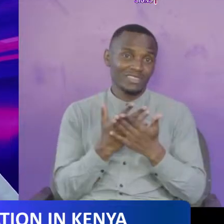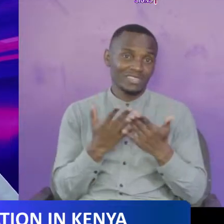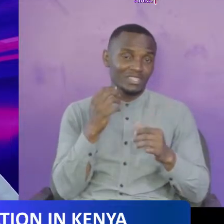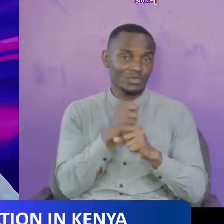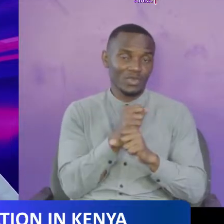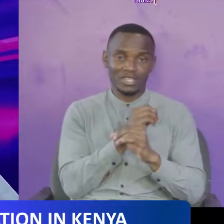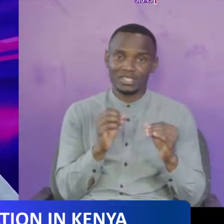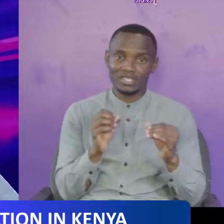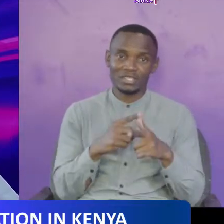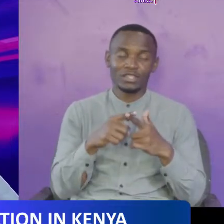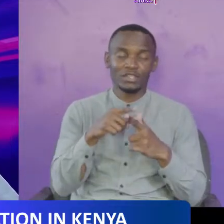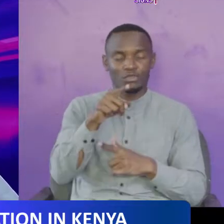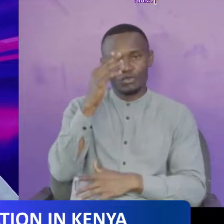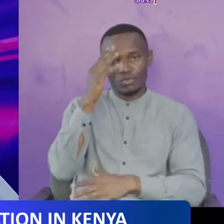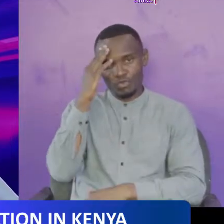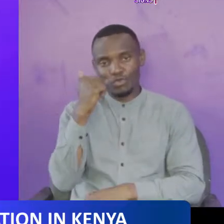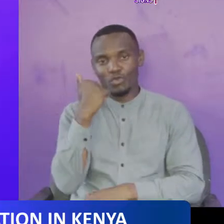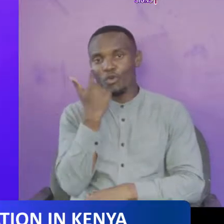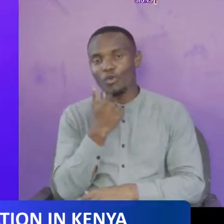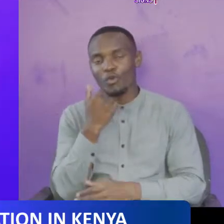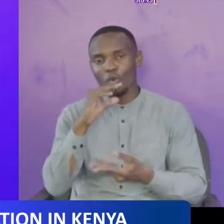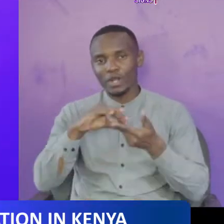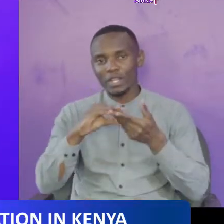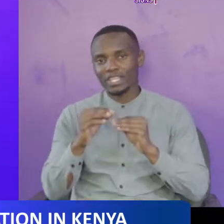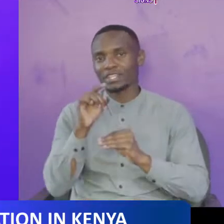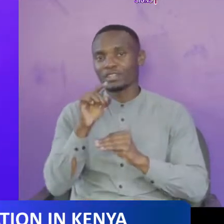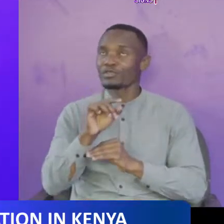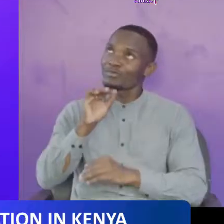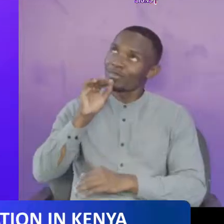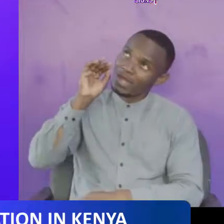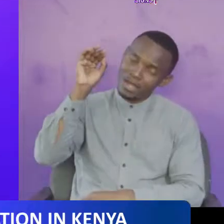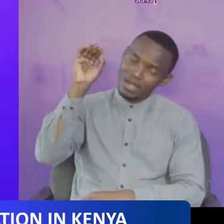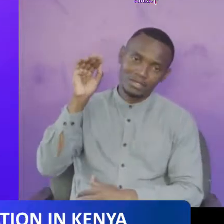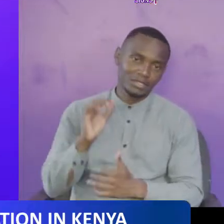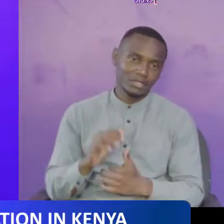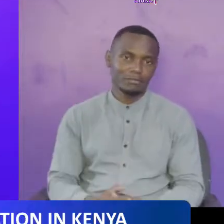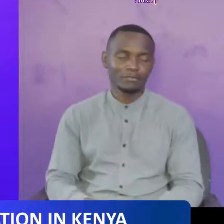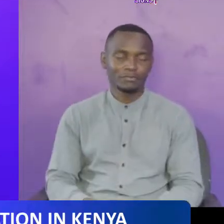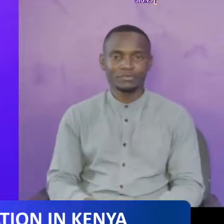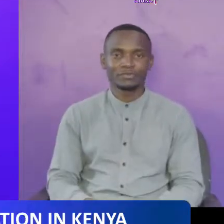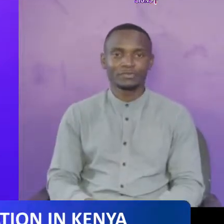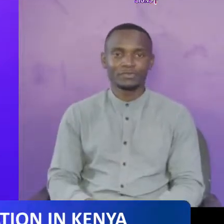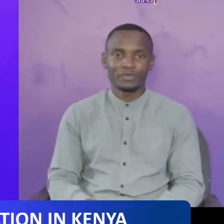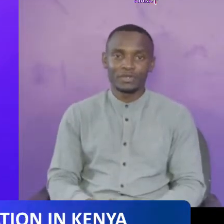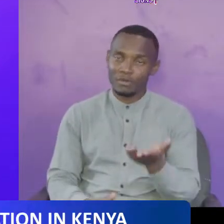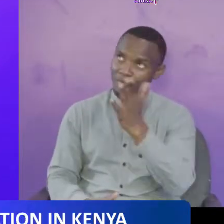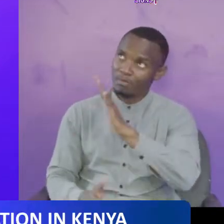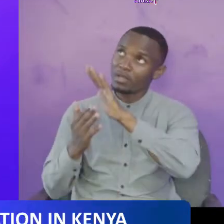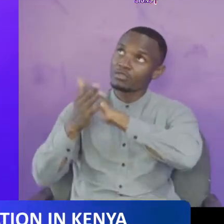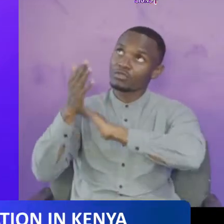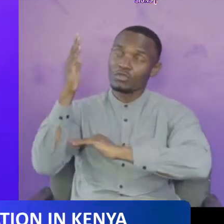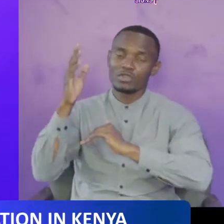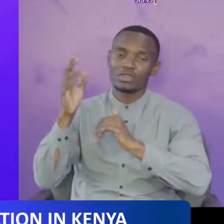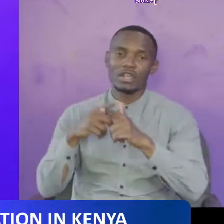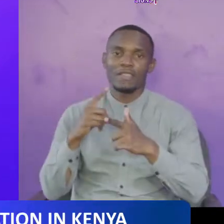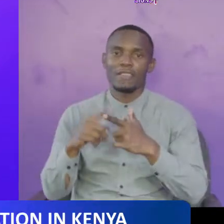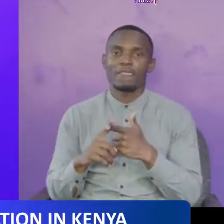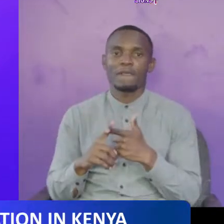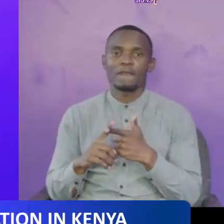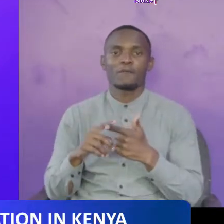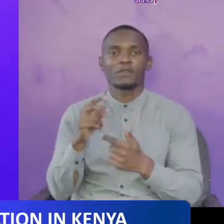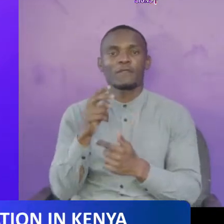you know who your manufacturer is. Exactly. Go back to your manufacturer. You need to go back to your manufacturer and